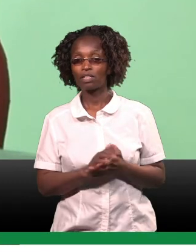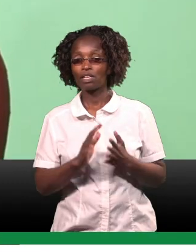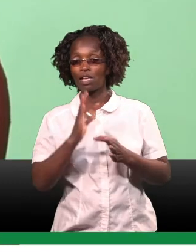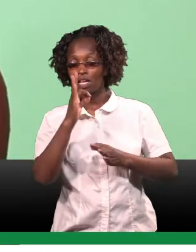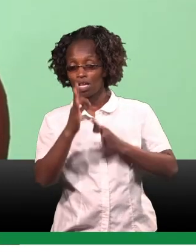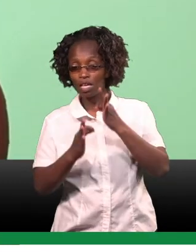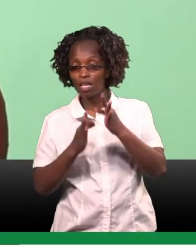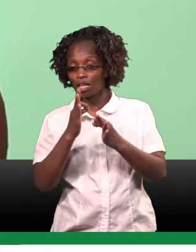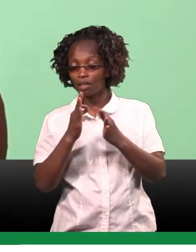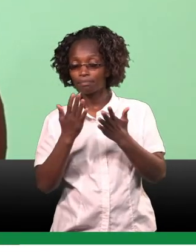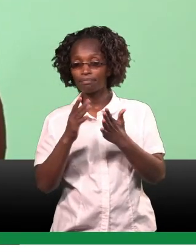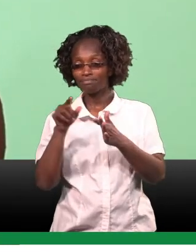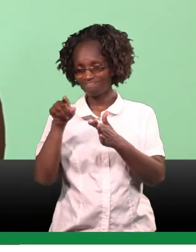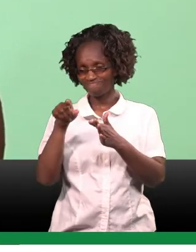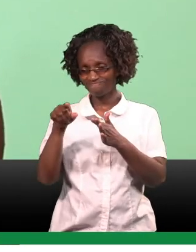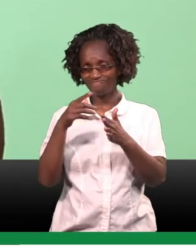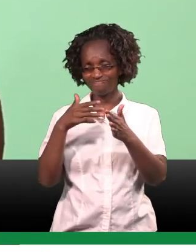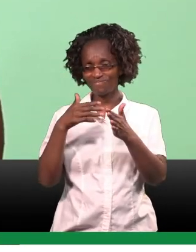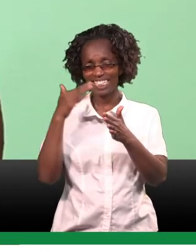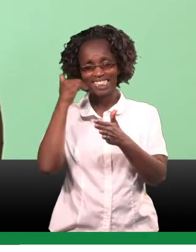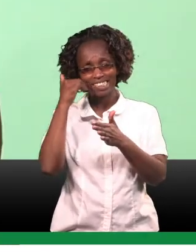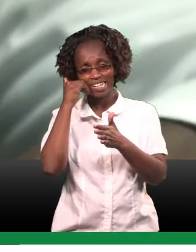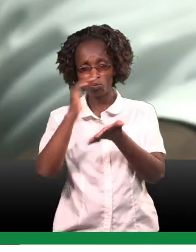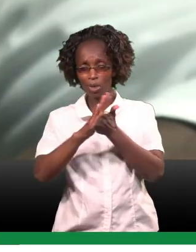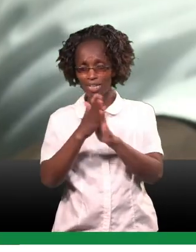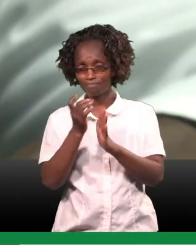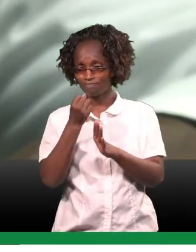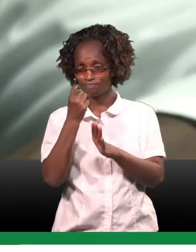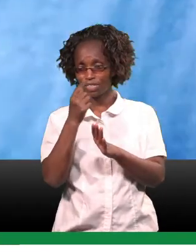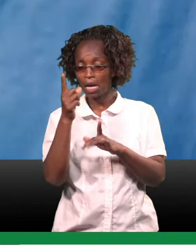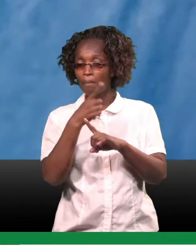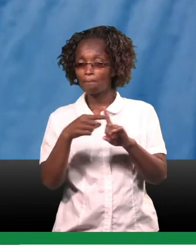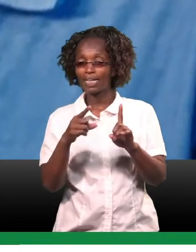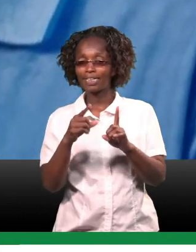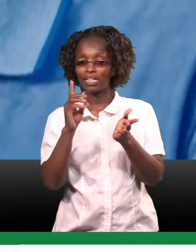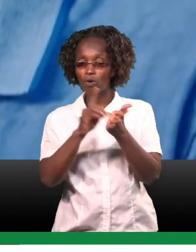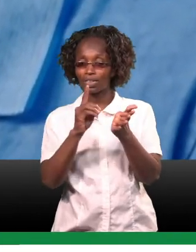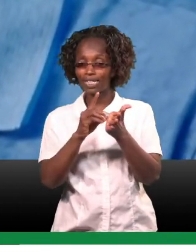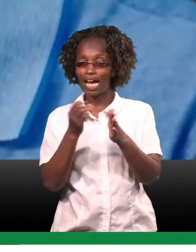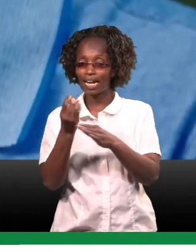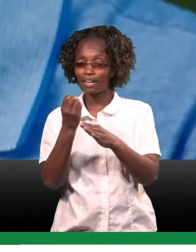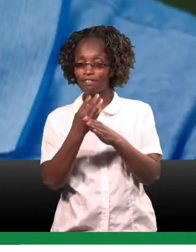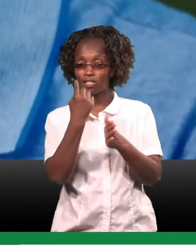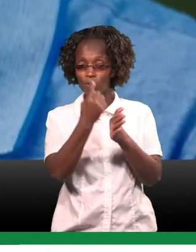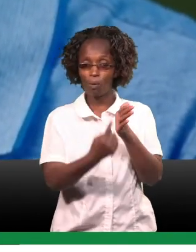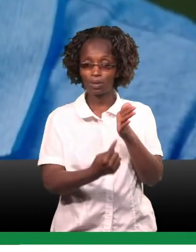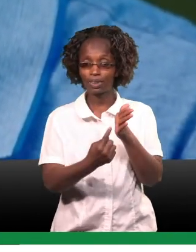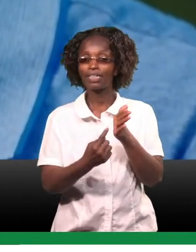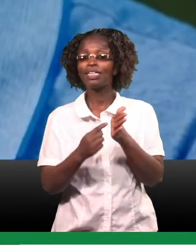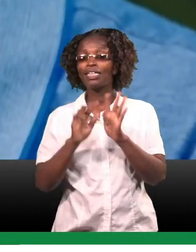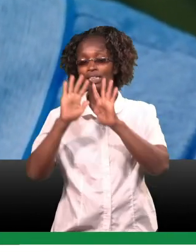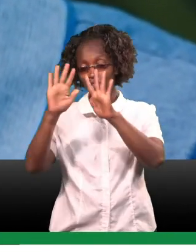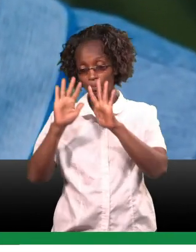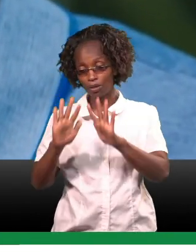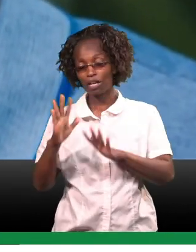ni maradhi ambayo hayana tiba, madaktari wanashauri ni sharti mwathiriwa aepuke vitu